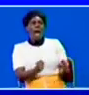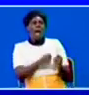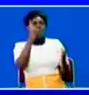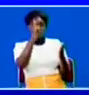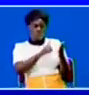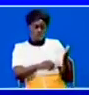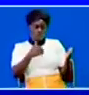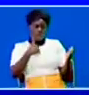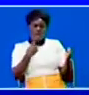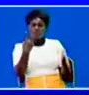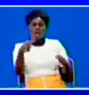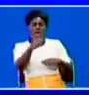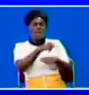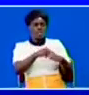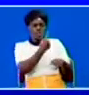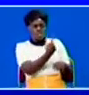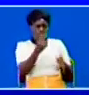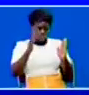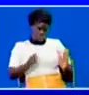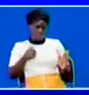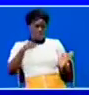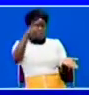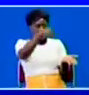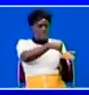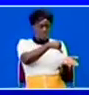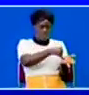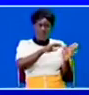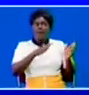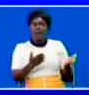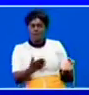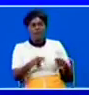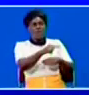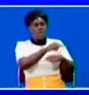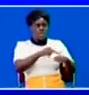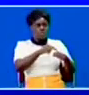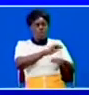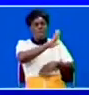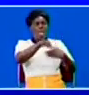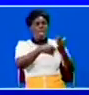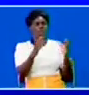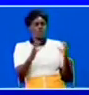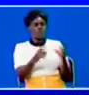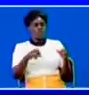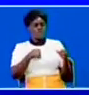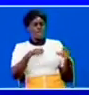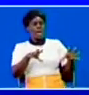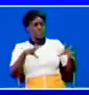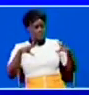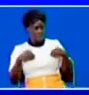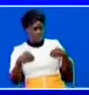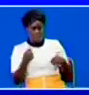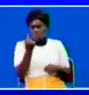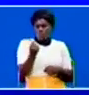one nation in which everyone feels included. A nation where every community feels accepted, whether it